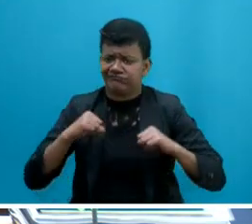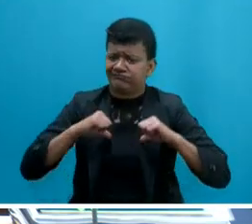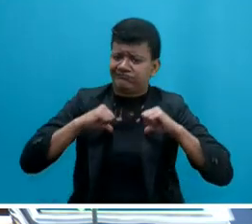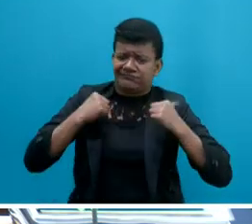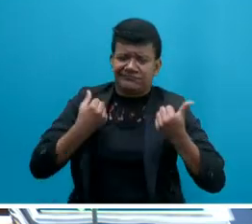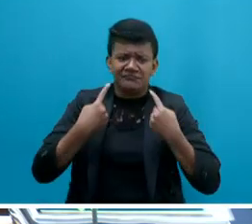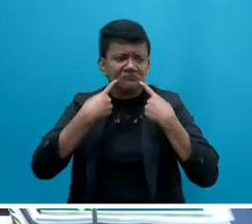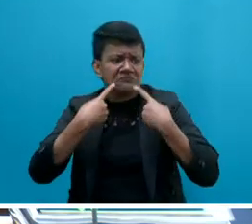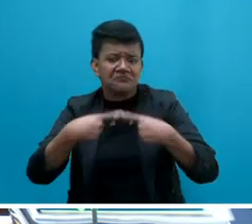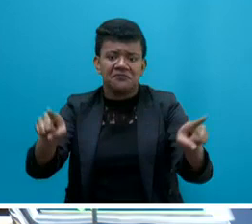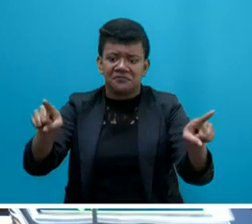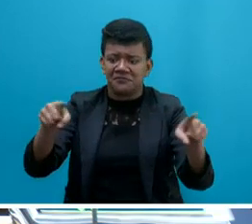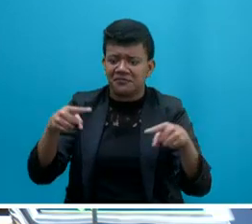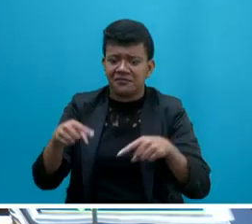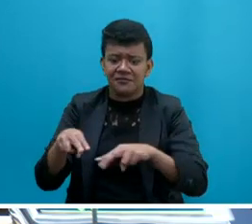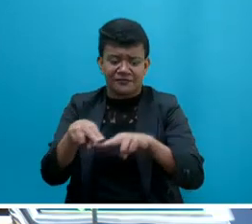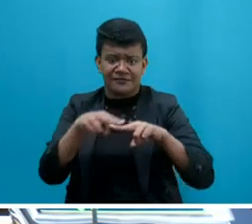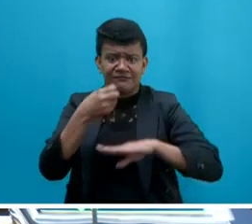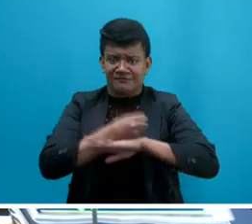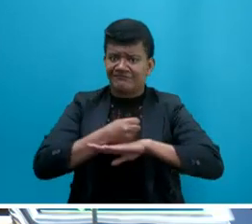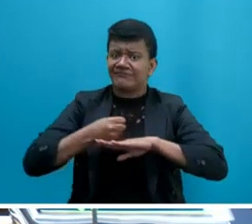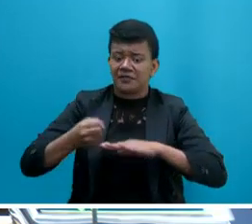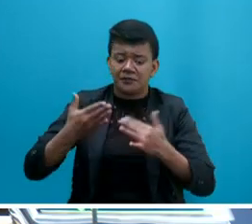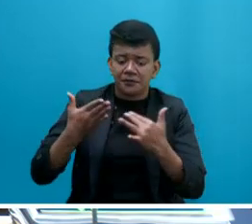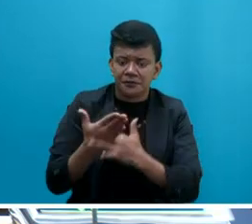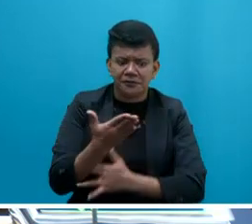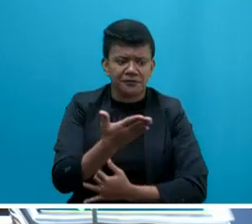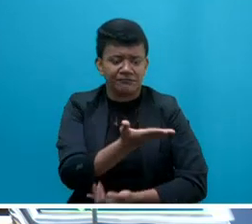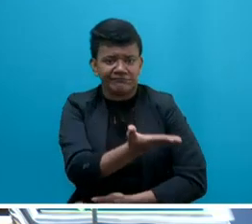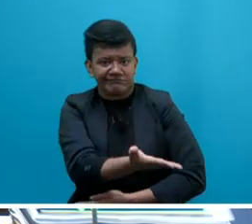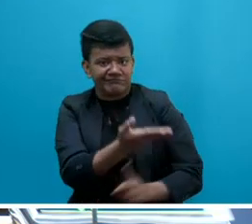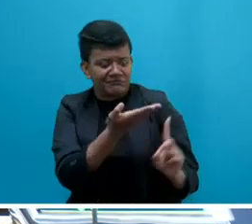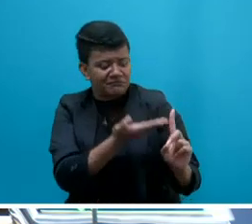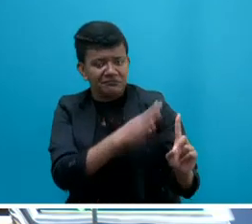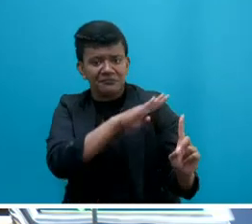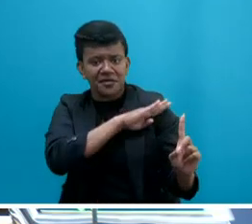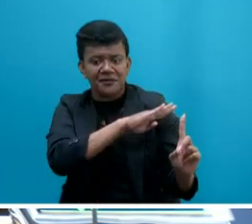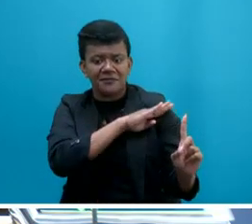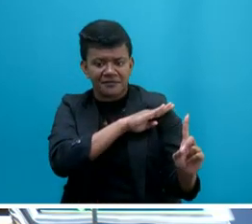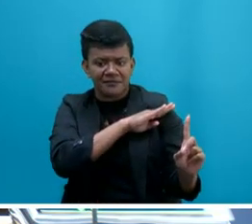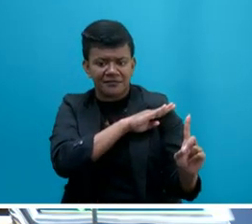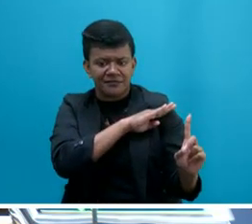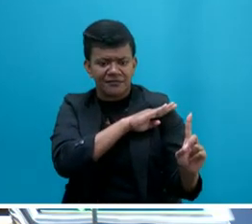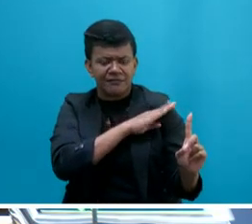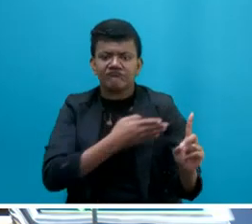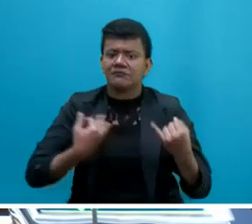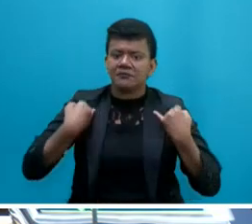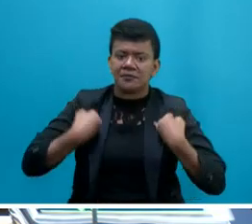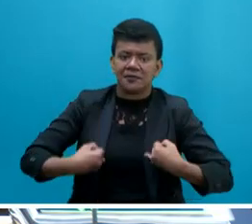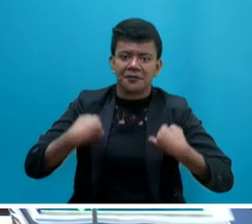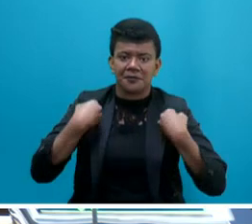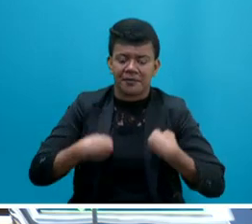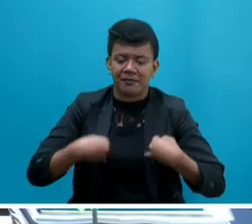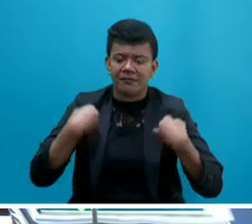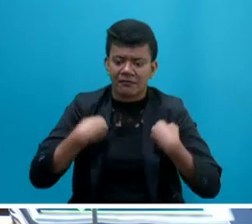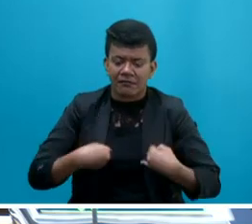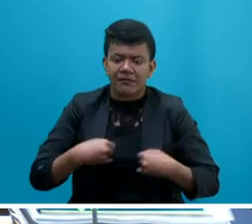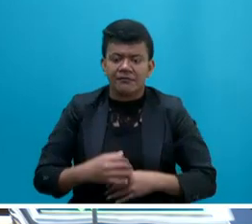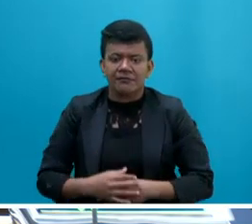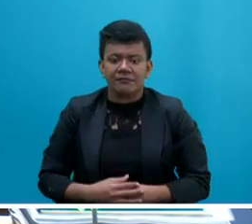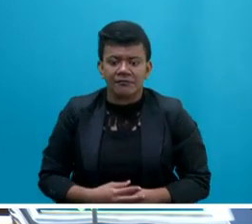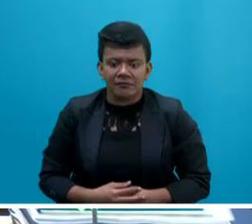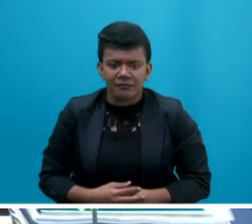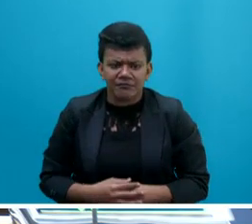government, through the leadership of our Prime Minister, the Honorable José Voreqe Bainimarama, has implemented the majority